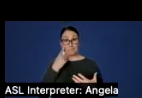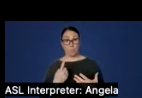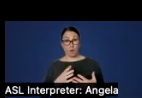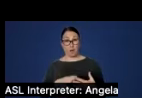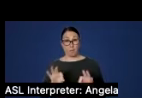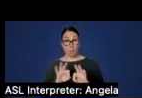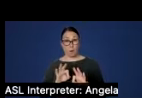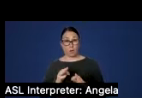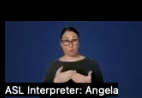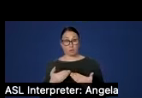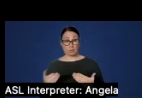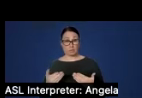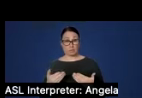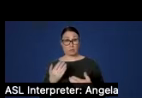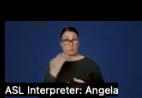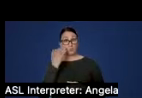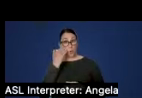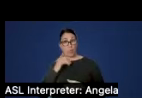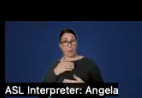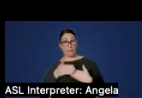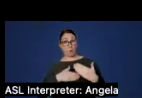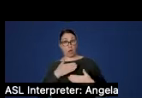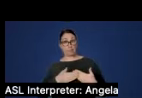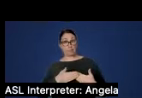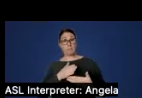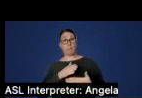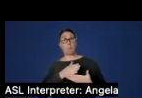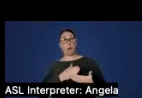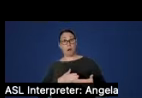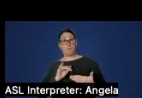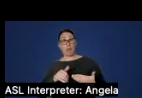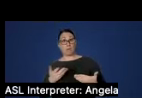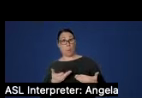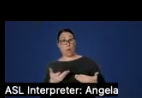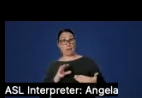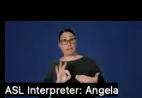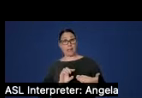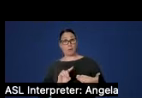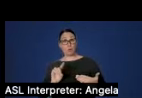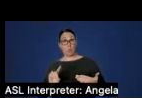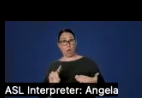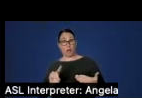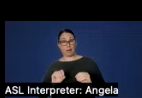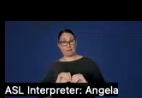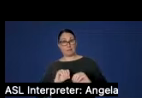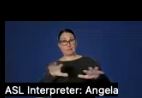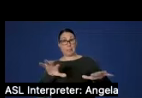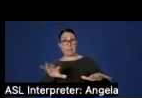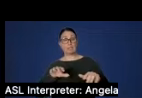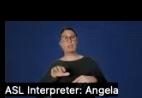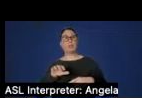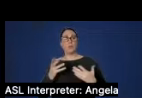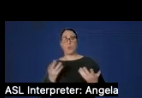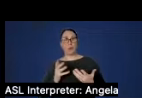thing is to know the process, and part of that would be, right, the 911 dispatch. So what is their